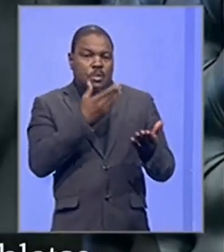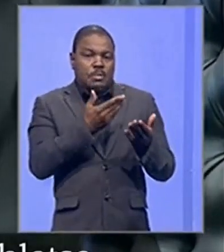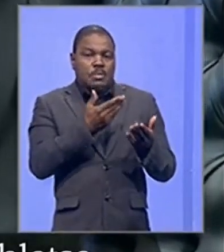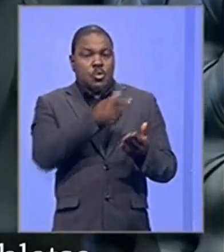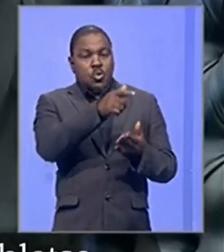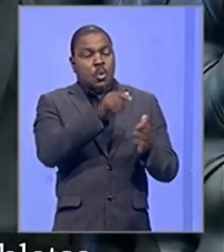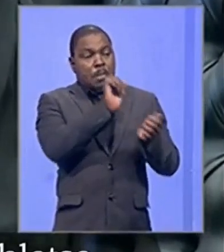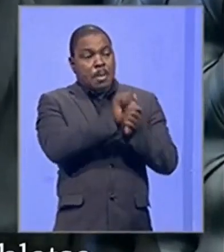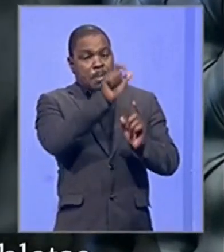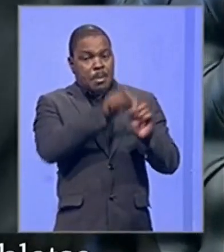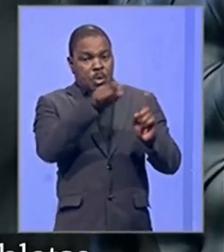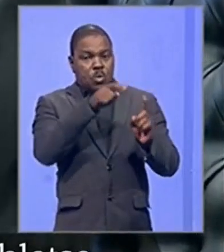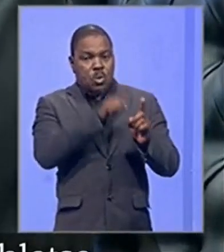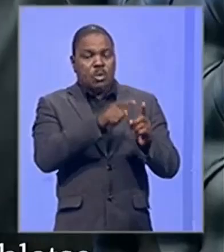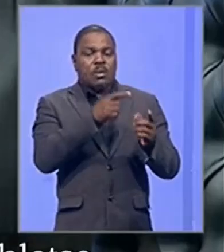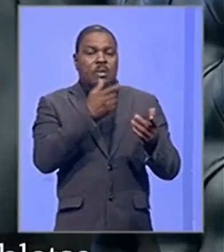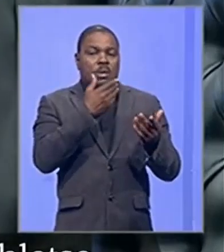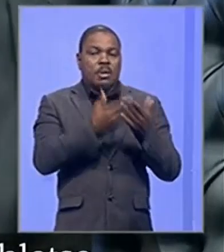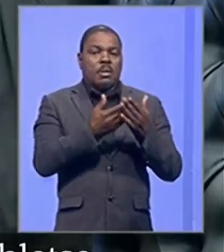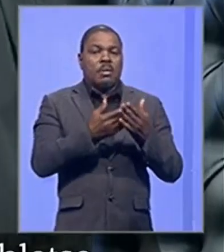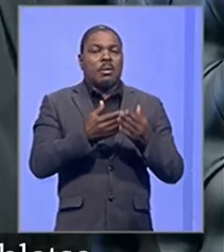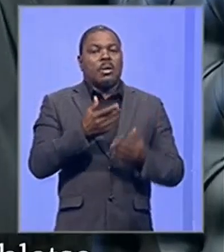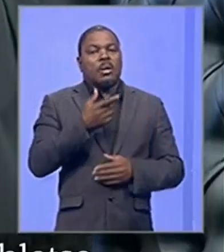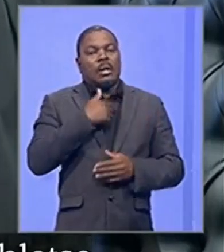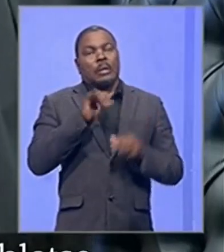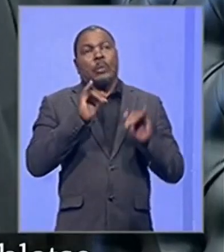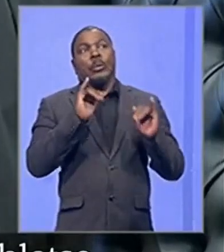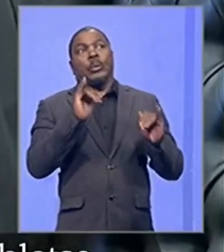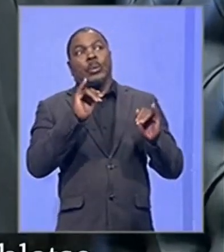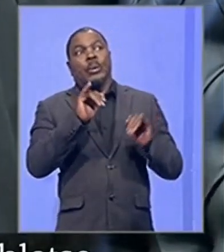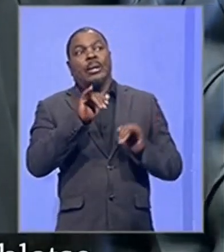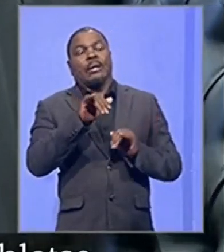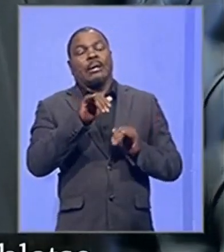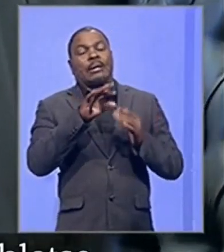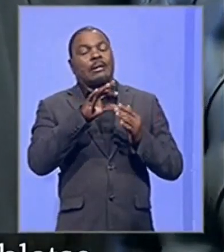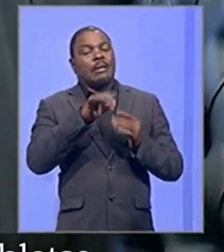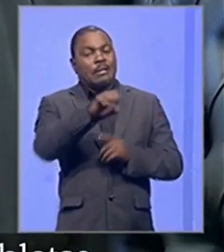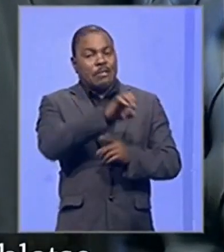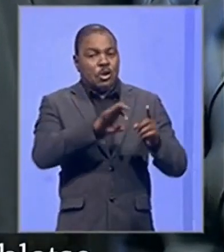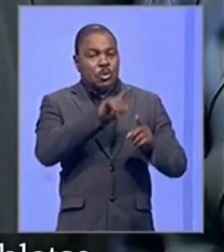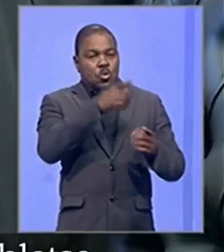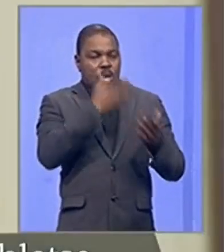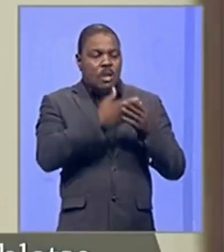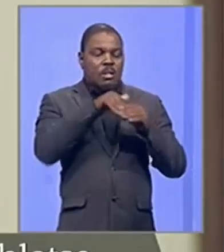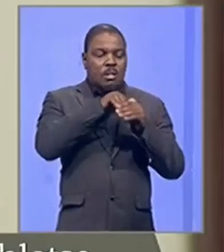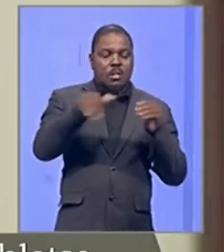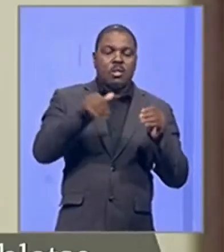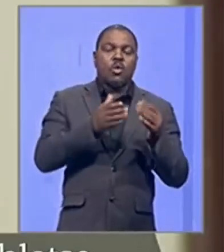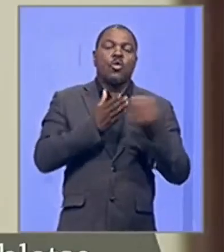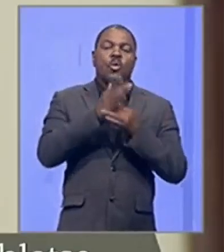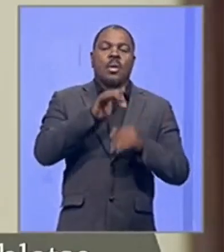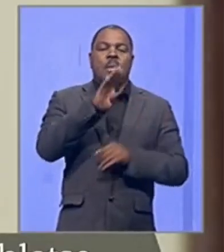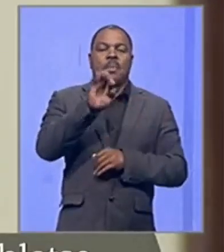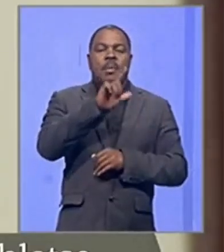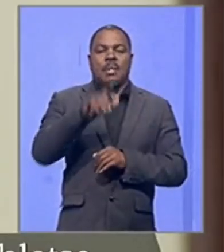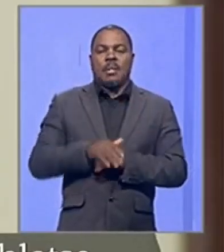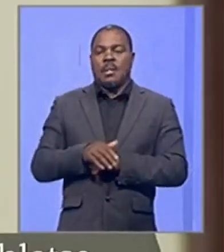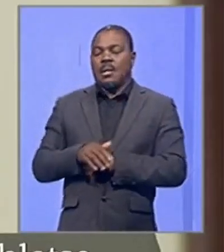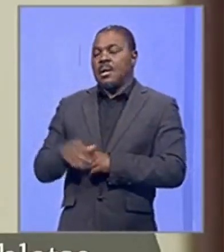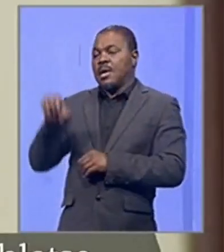accused persons to show to this court that there are exceptional circumstances present for you to be released on bail. Magwe Yvonne